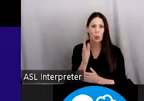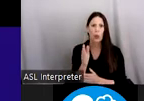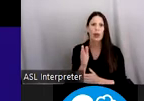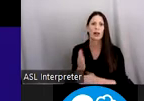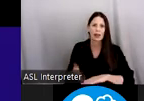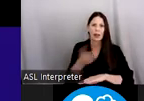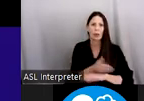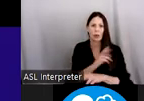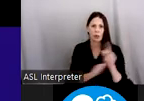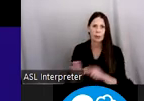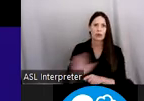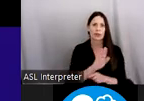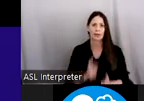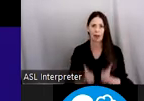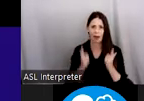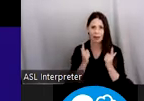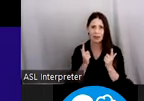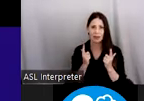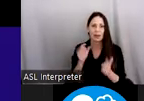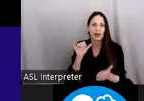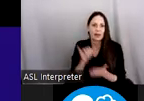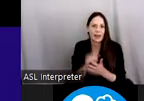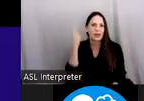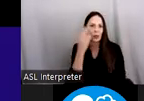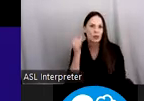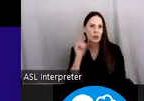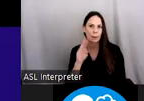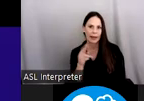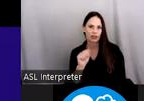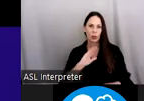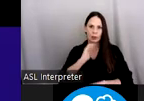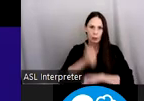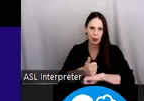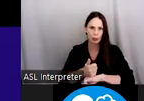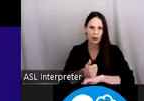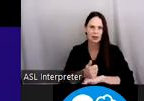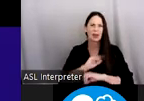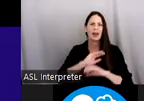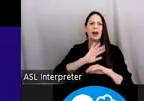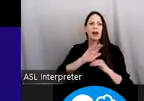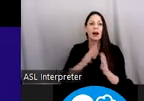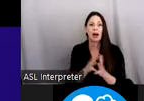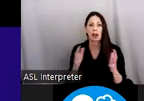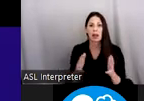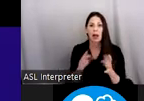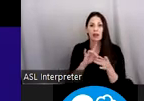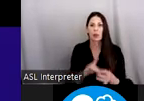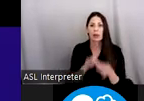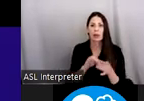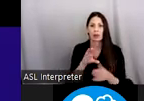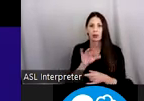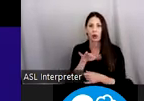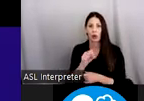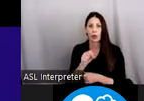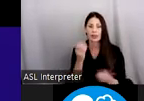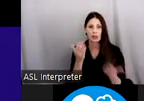better, and the reason why the BHA was put in place. And a lot of those are around the crisis centers, or crisis services, and the